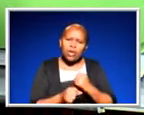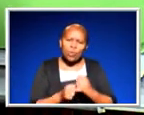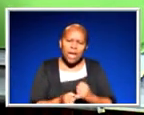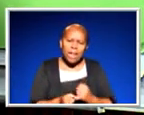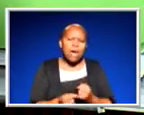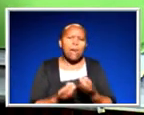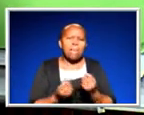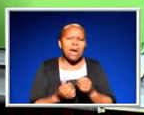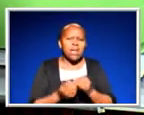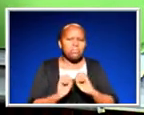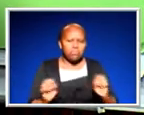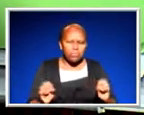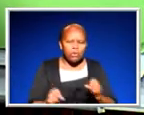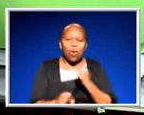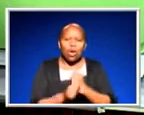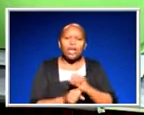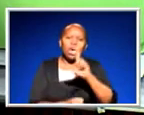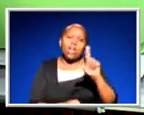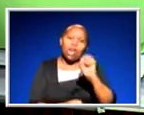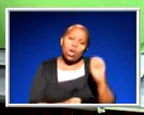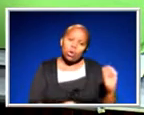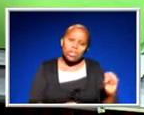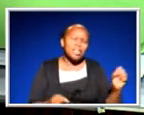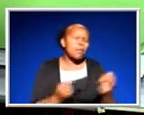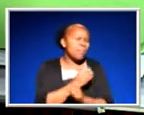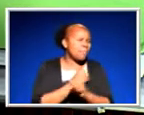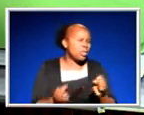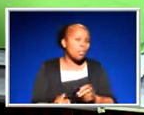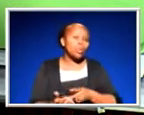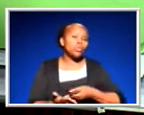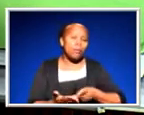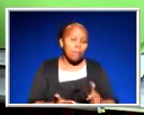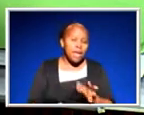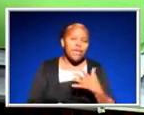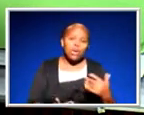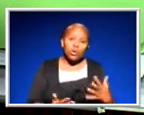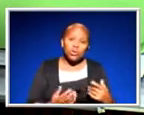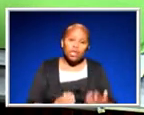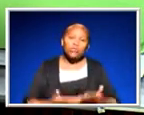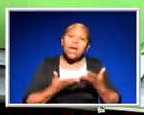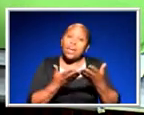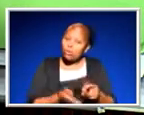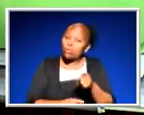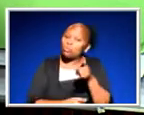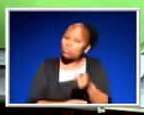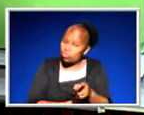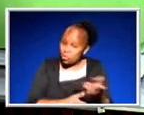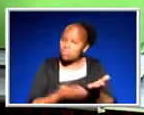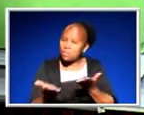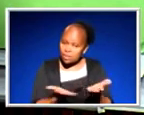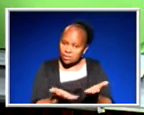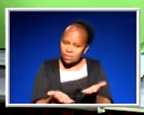loss and cannot pay for the goods which had been supplied to your